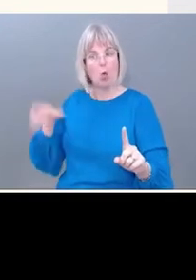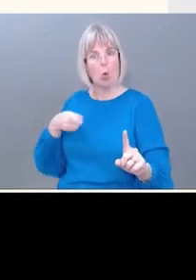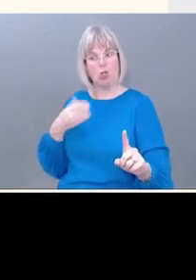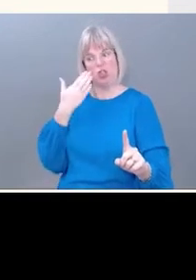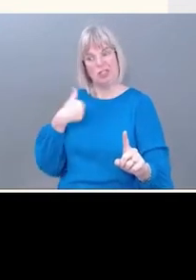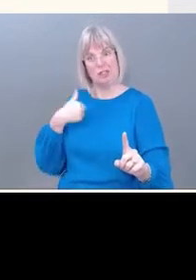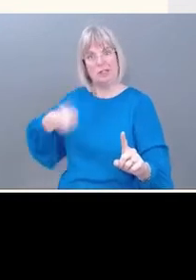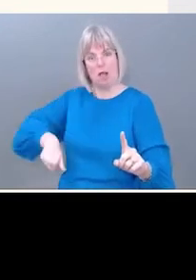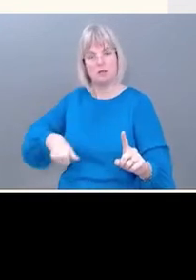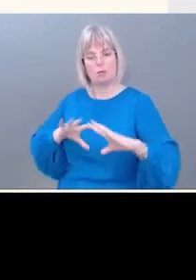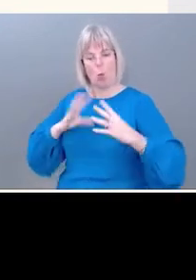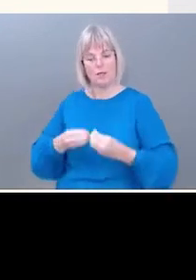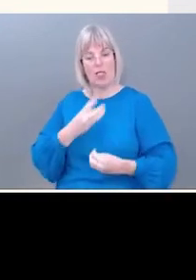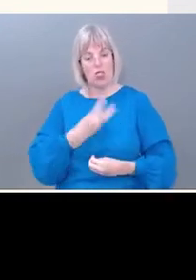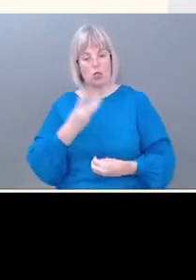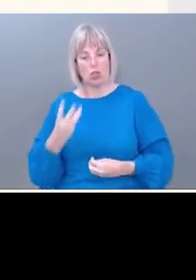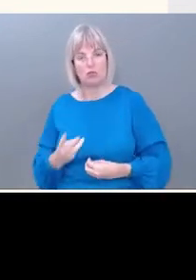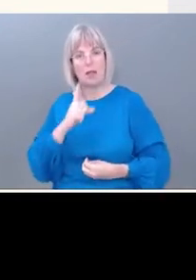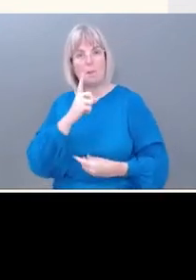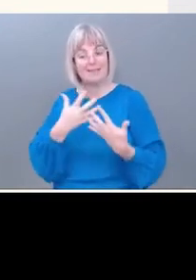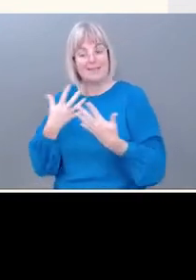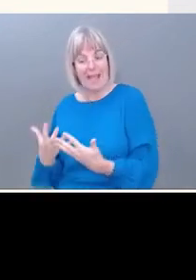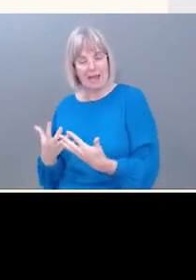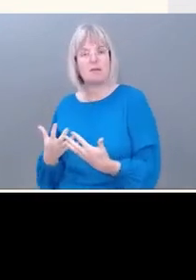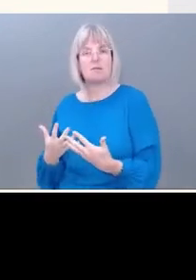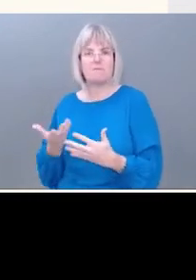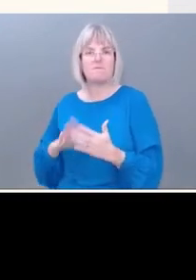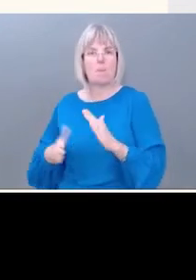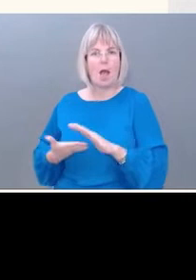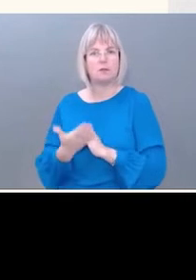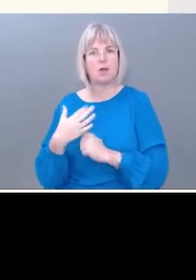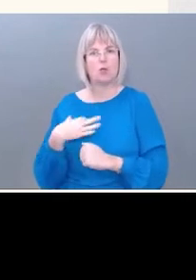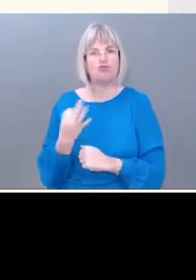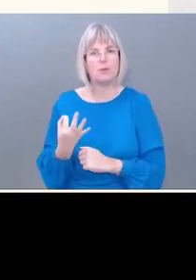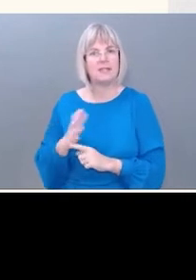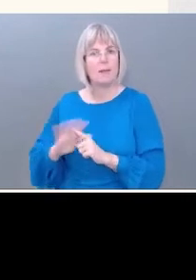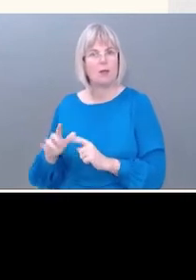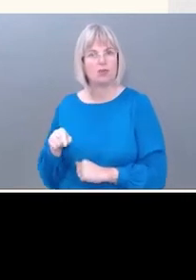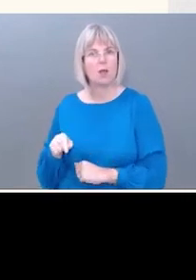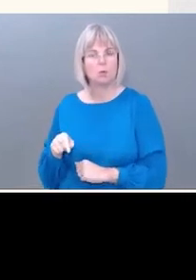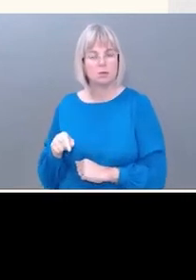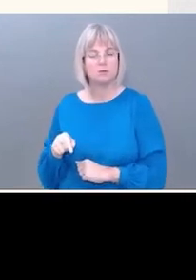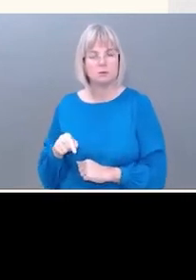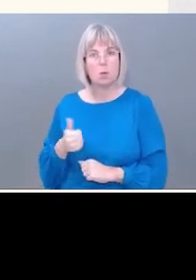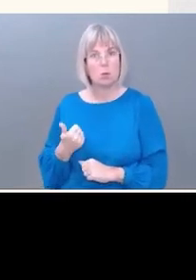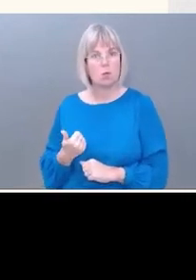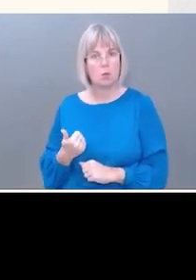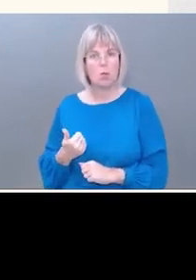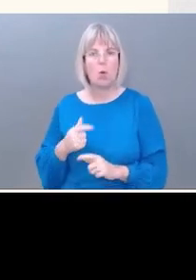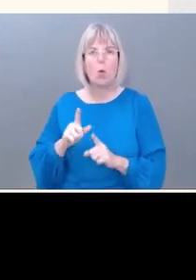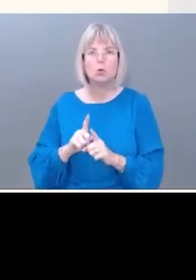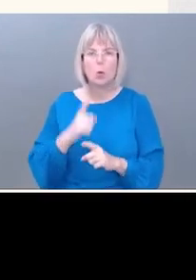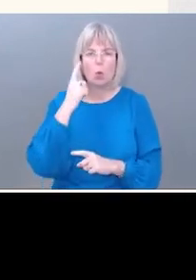under a third of them are from underrepresented backgrounds. We've also thought about how we can decolonise the curriculum.